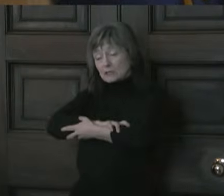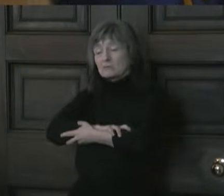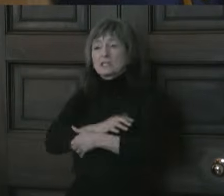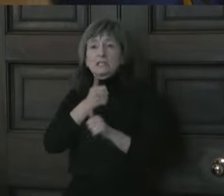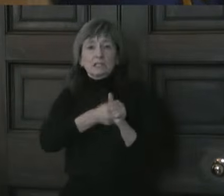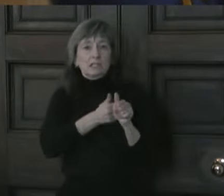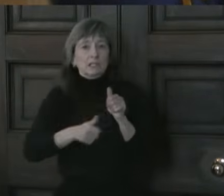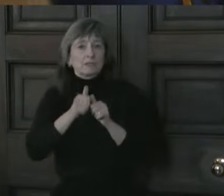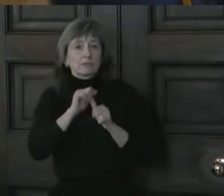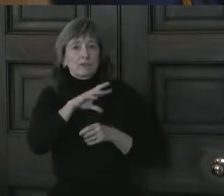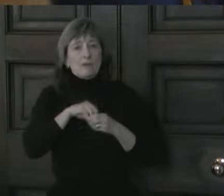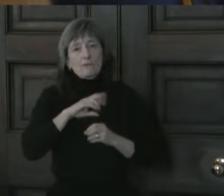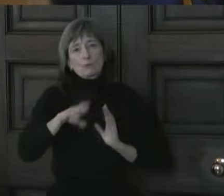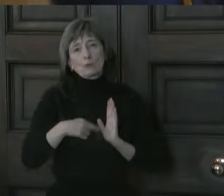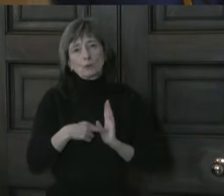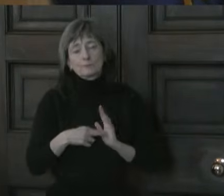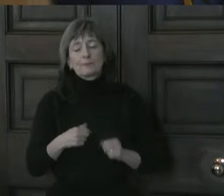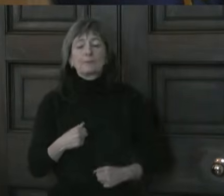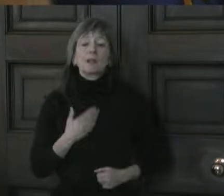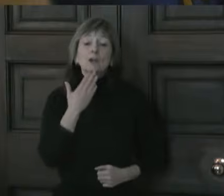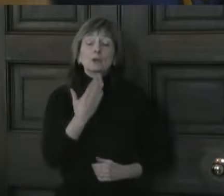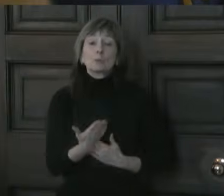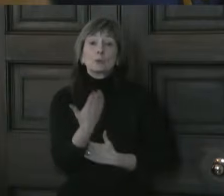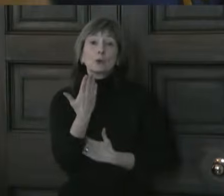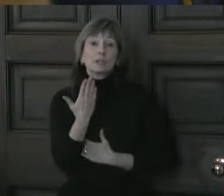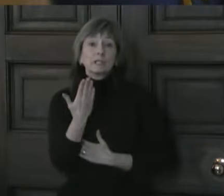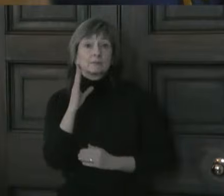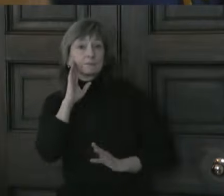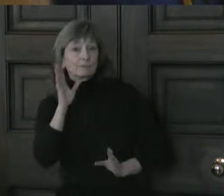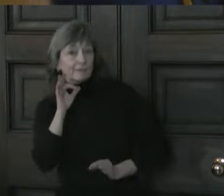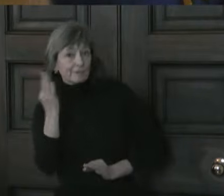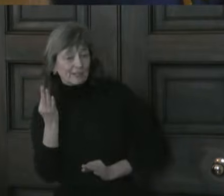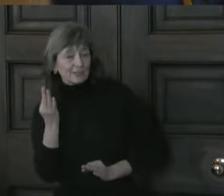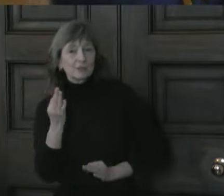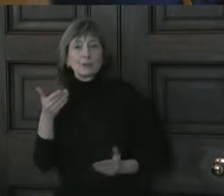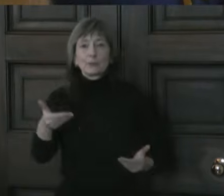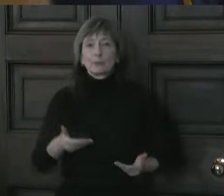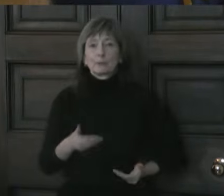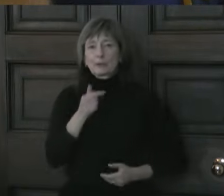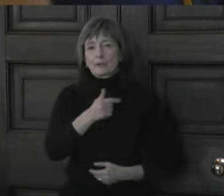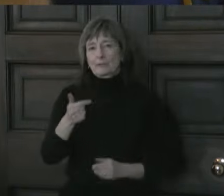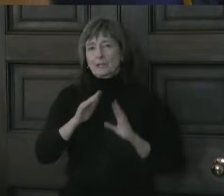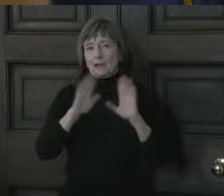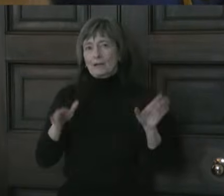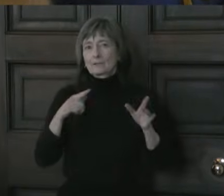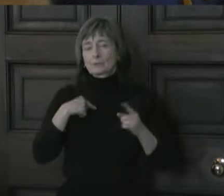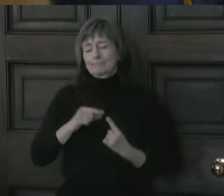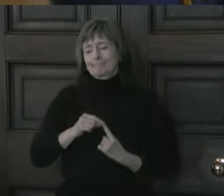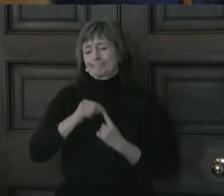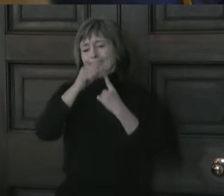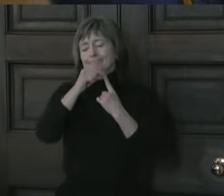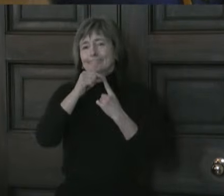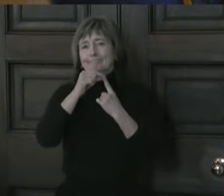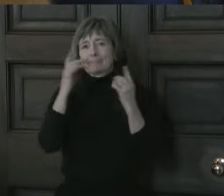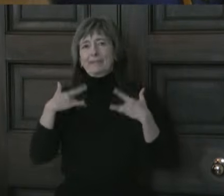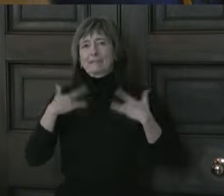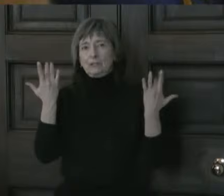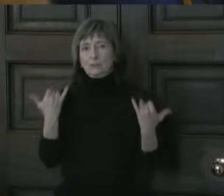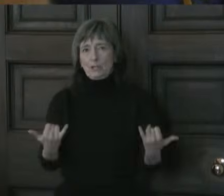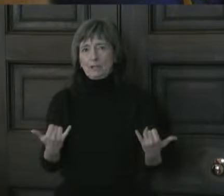play. Good morning, bienvenue, and welcome to Government House for this very special